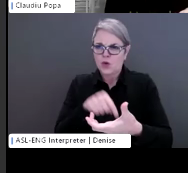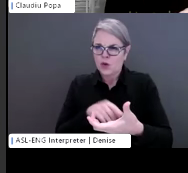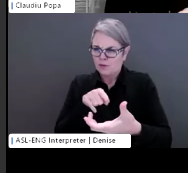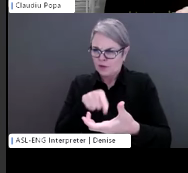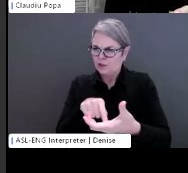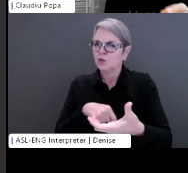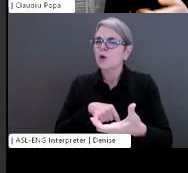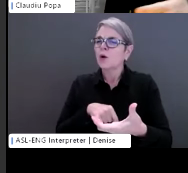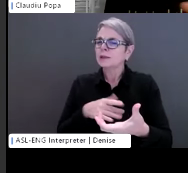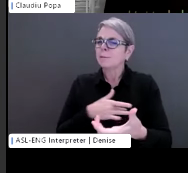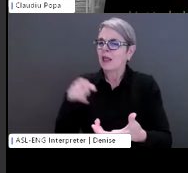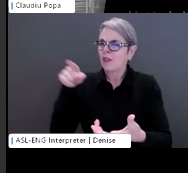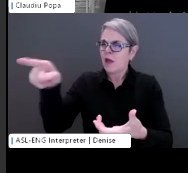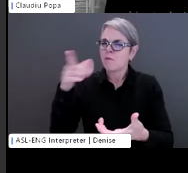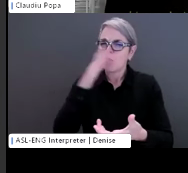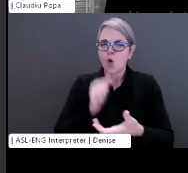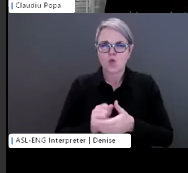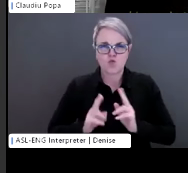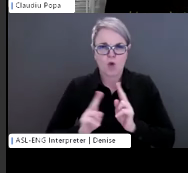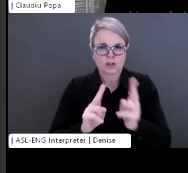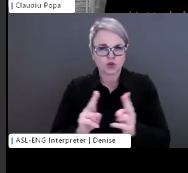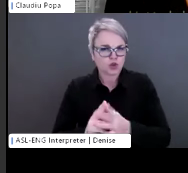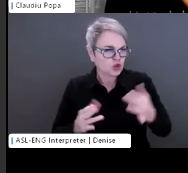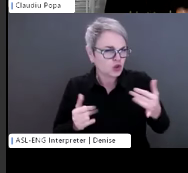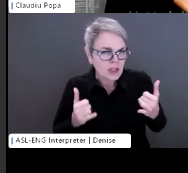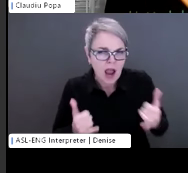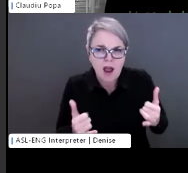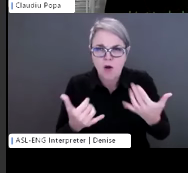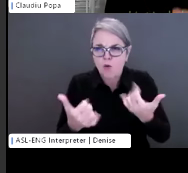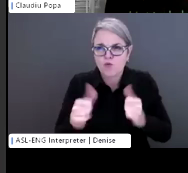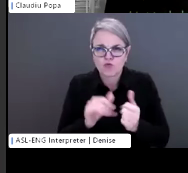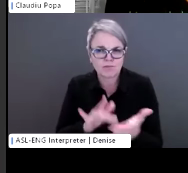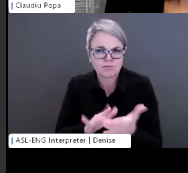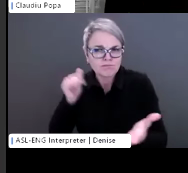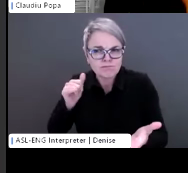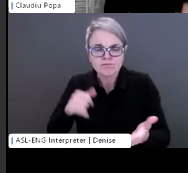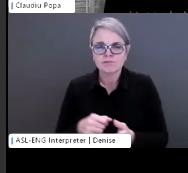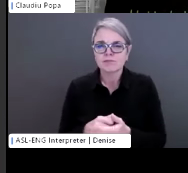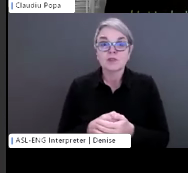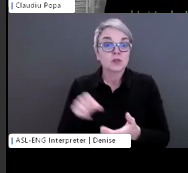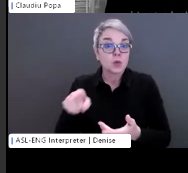sense, right? So using any of these vehicles, they're going to want,